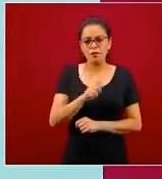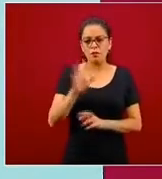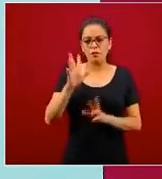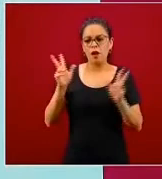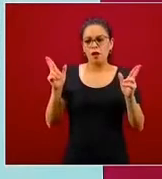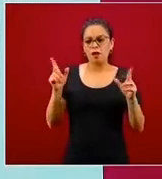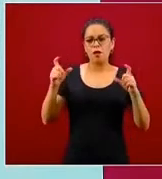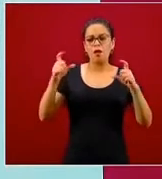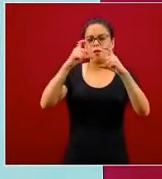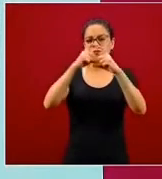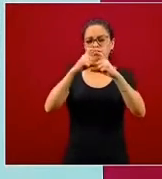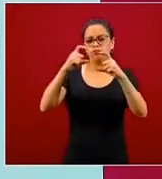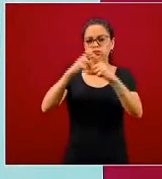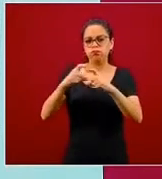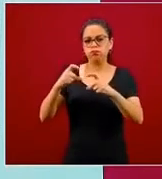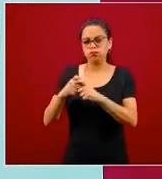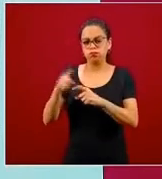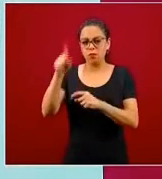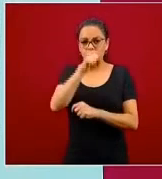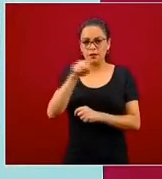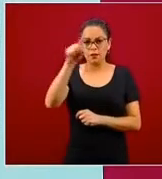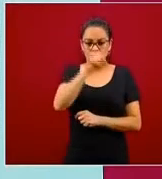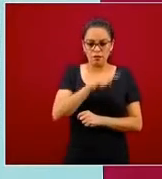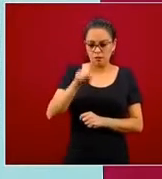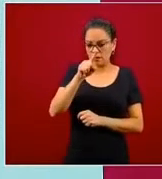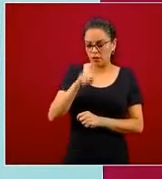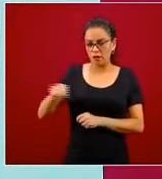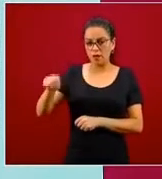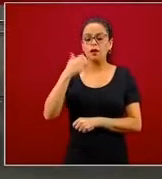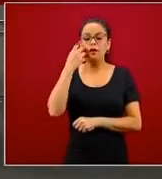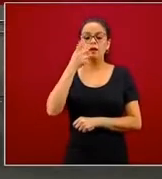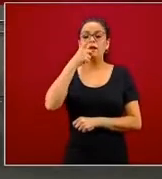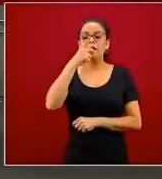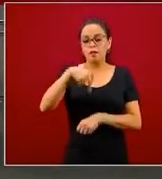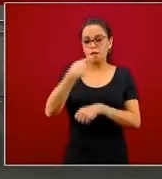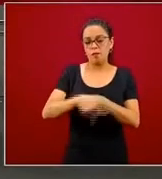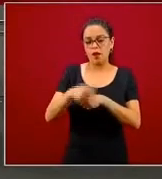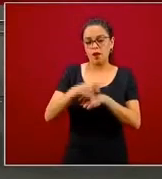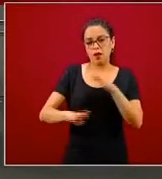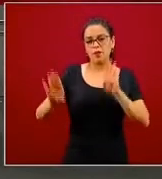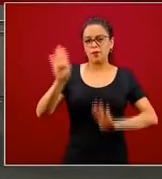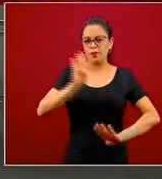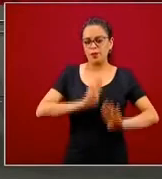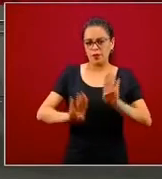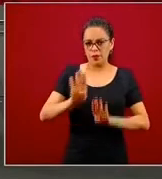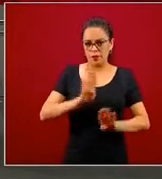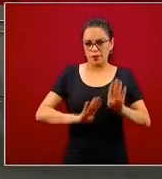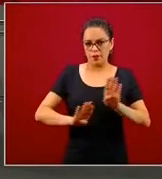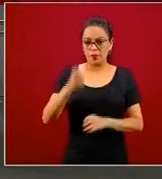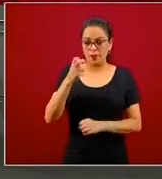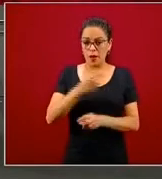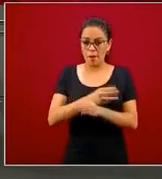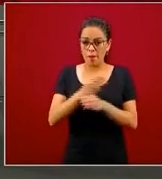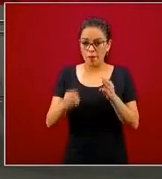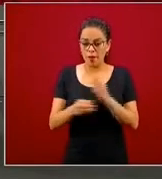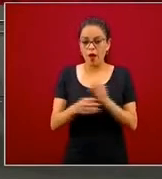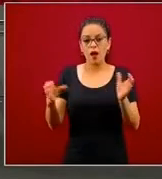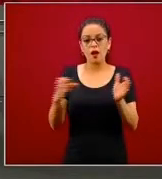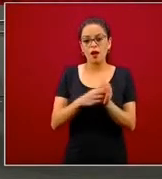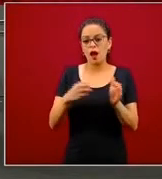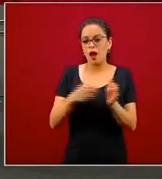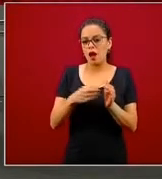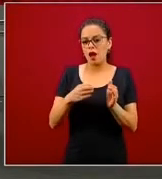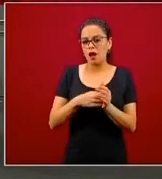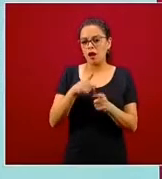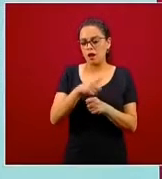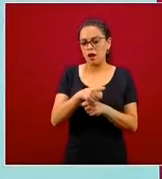looks like montón de a sort círculos, of a crab with a es couple of circles on peligro it. biológico. This is biological Este tipo danger. de material son cajas especializadas, These